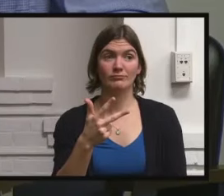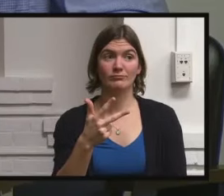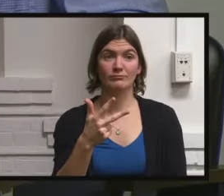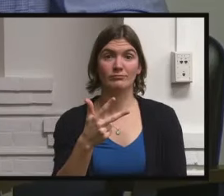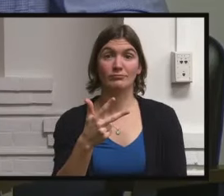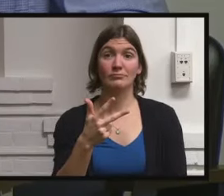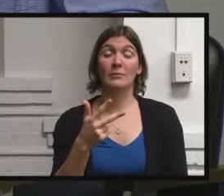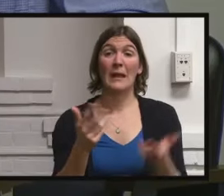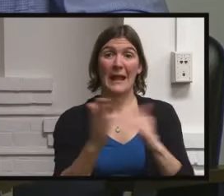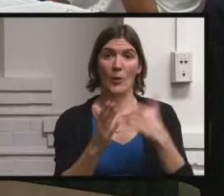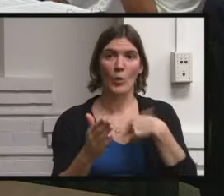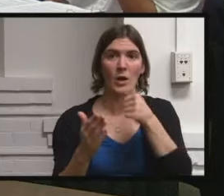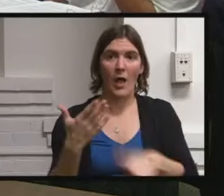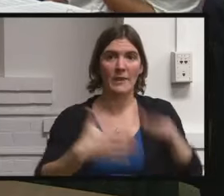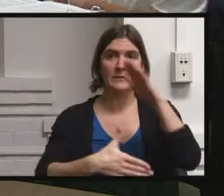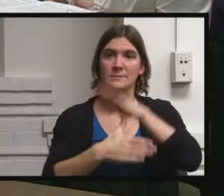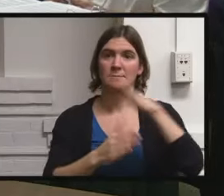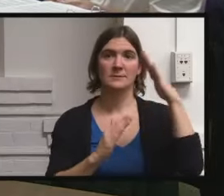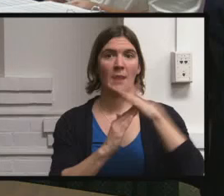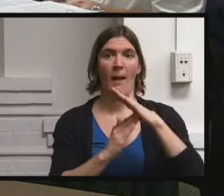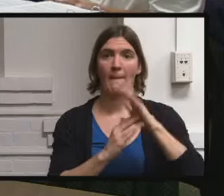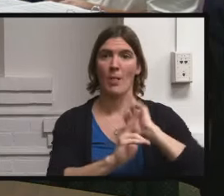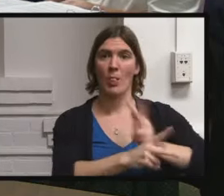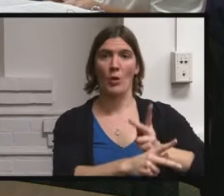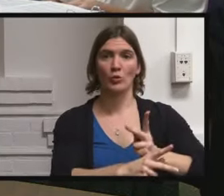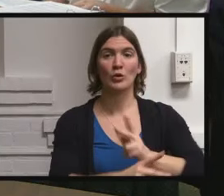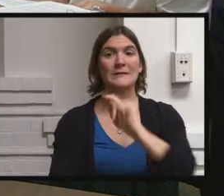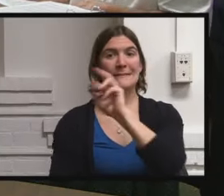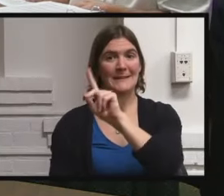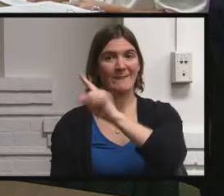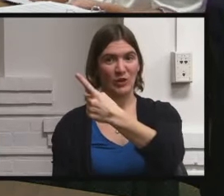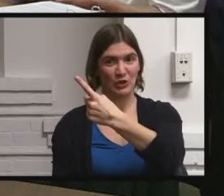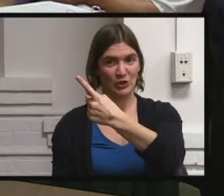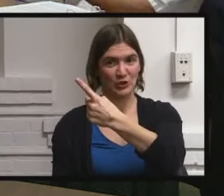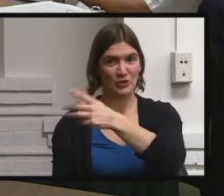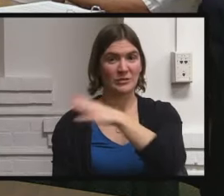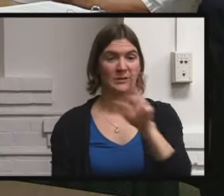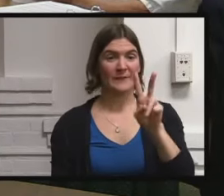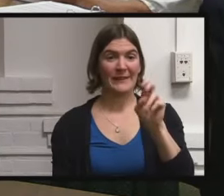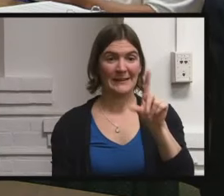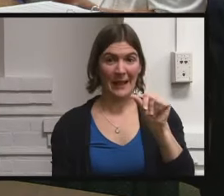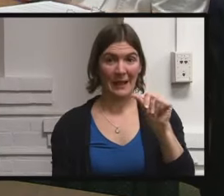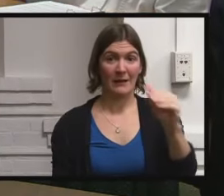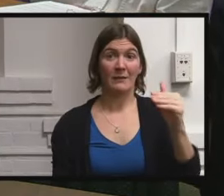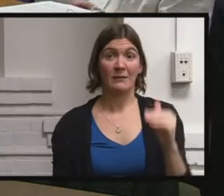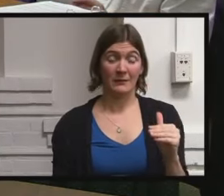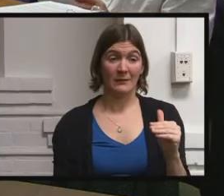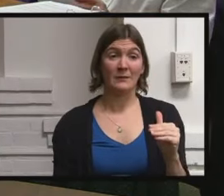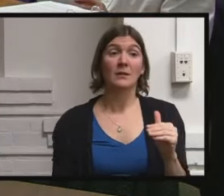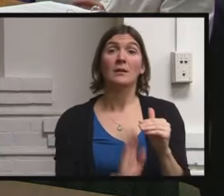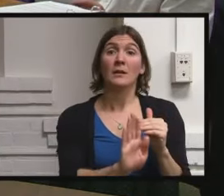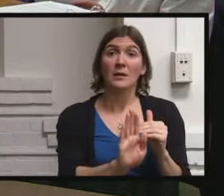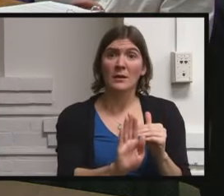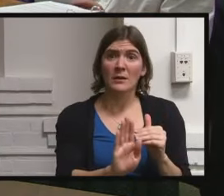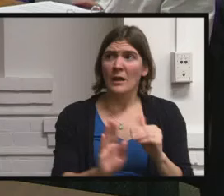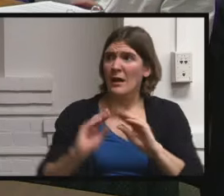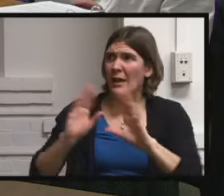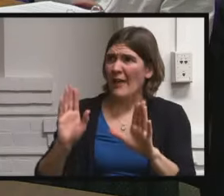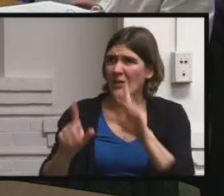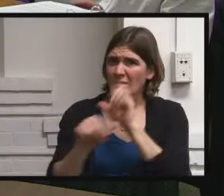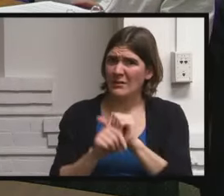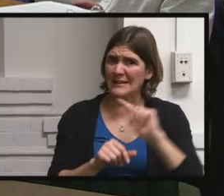Any questions or comments from everybody on the board? Can I just clarify that this money is not taxpayer dollars? It's actually money that's